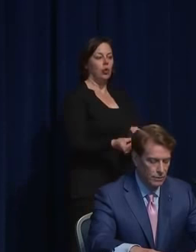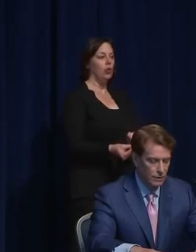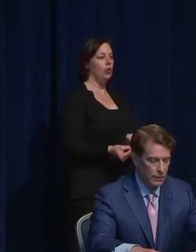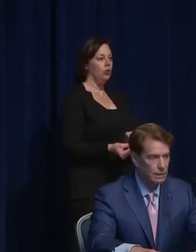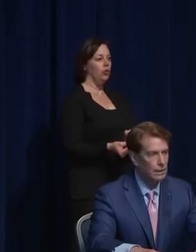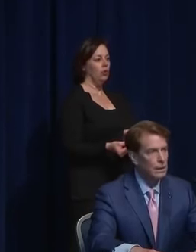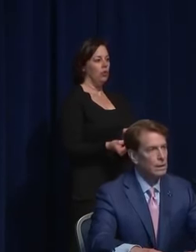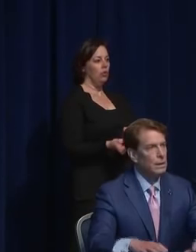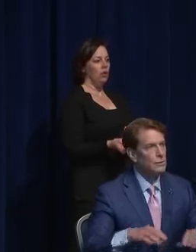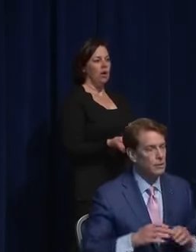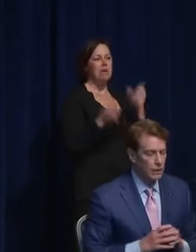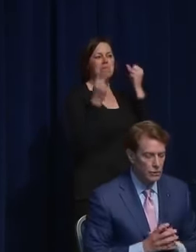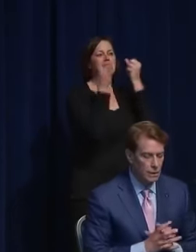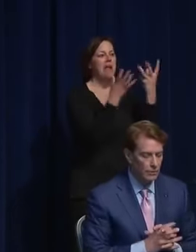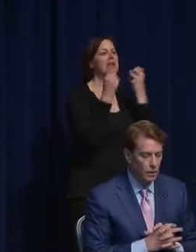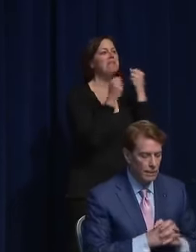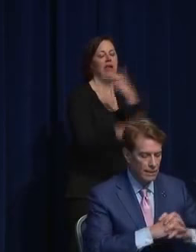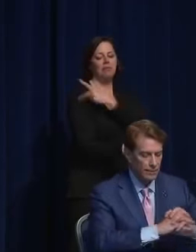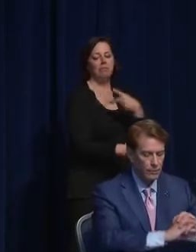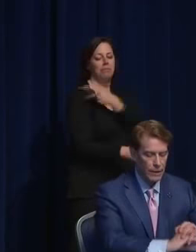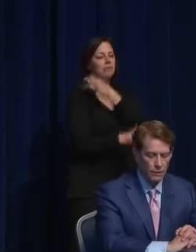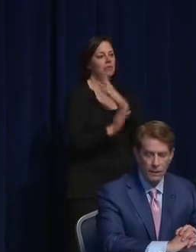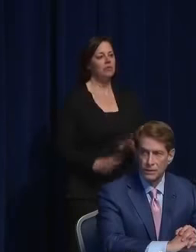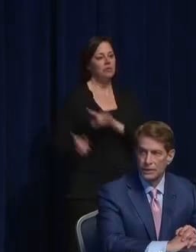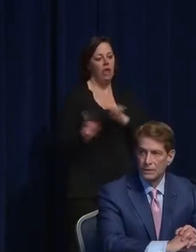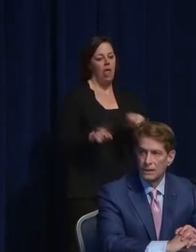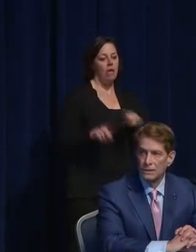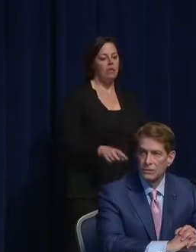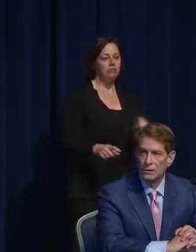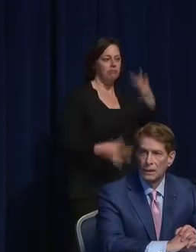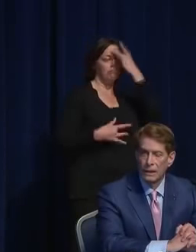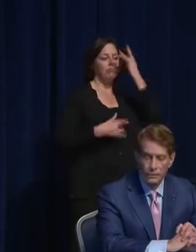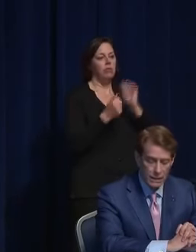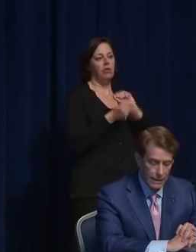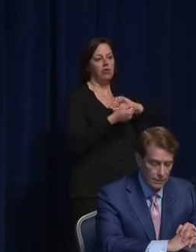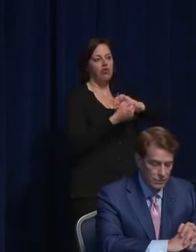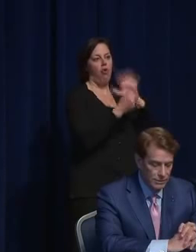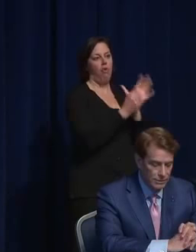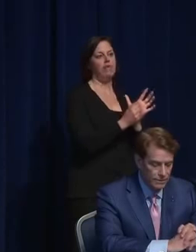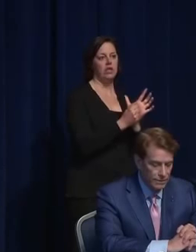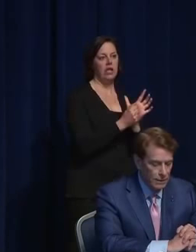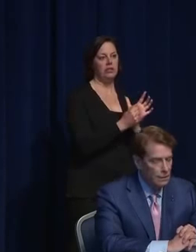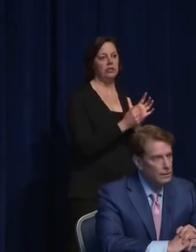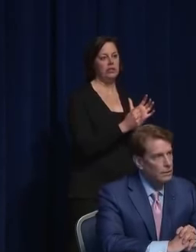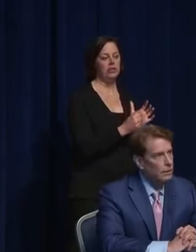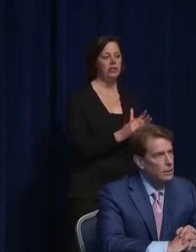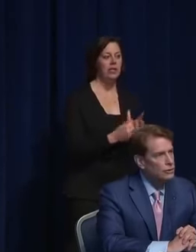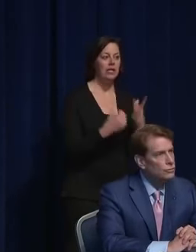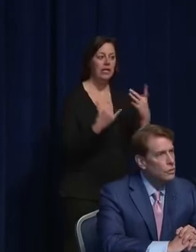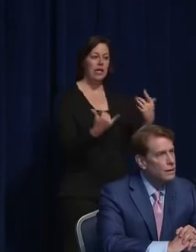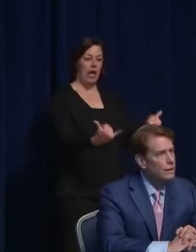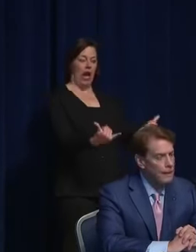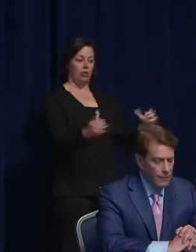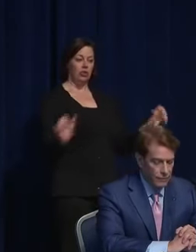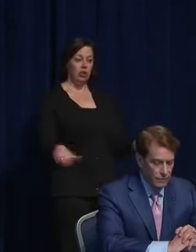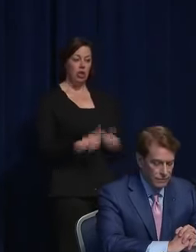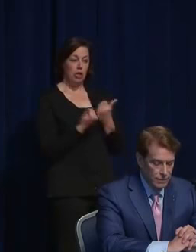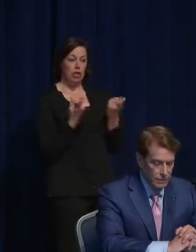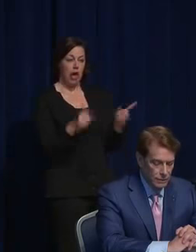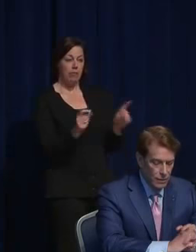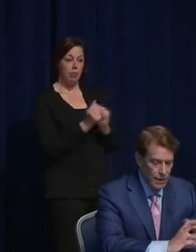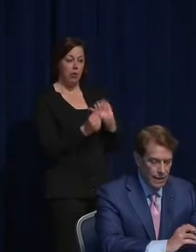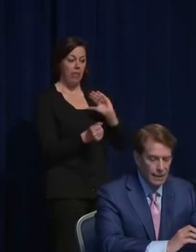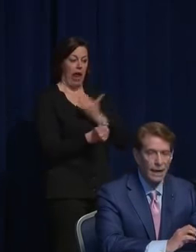is growing. So I want to talk a moment about preparedness and potential challenges. There are extraordinary